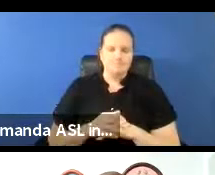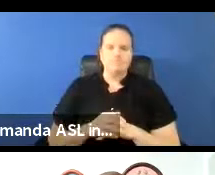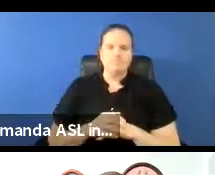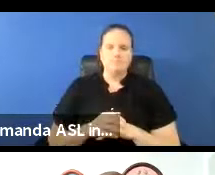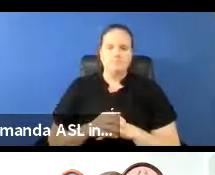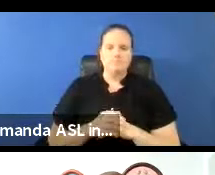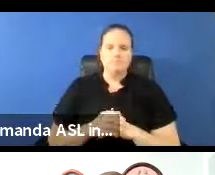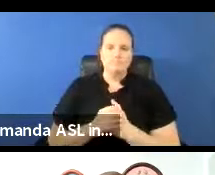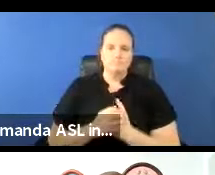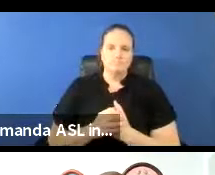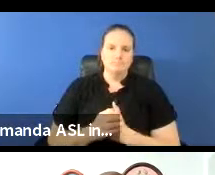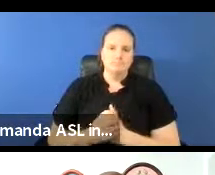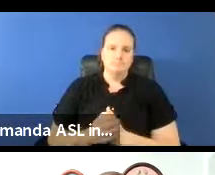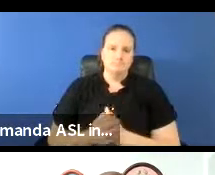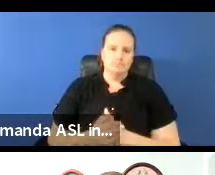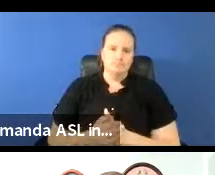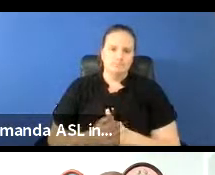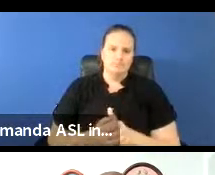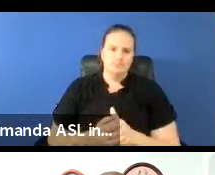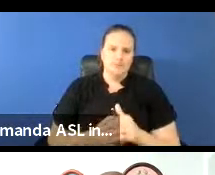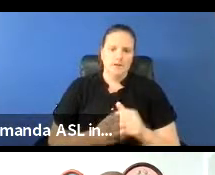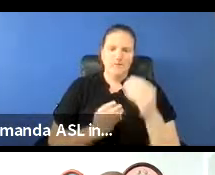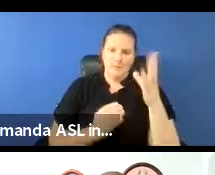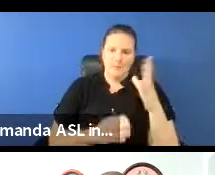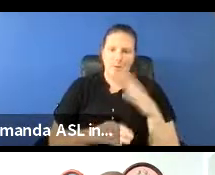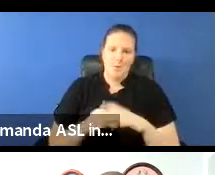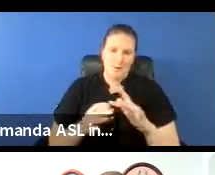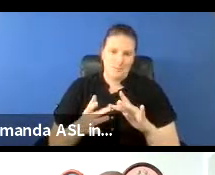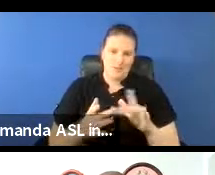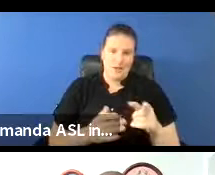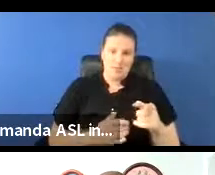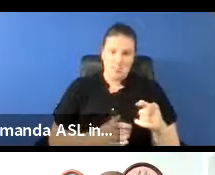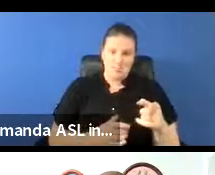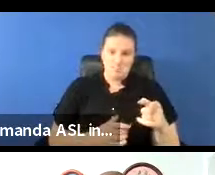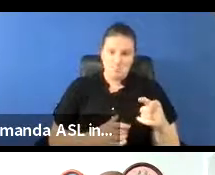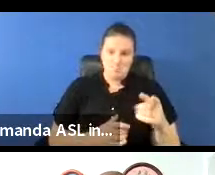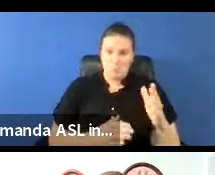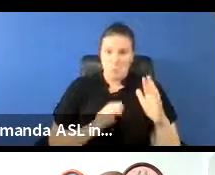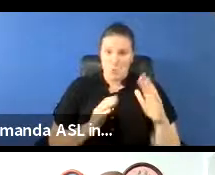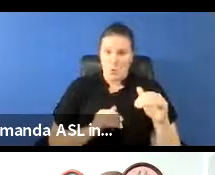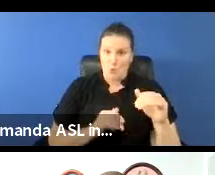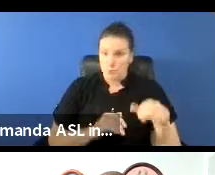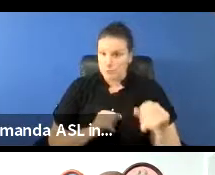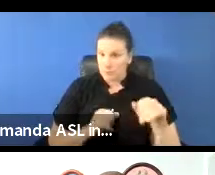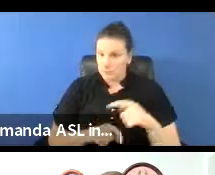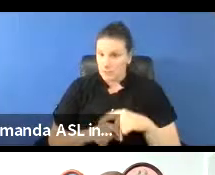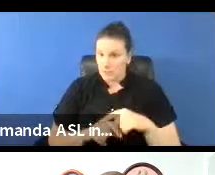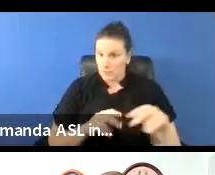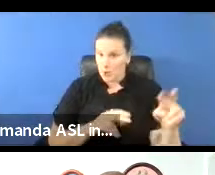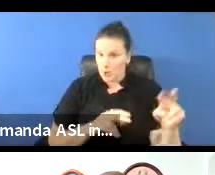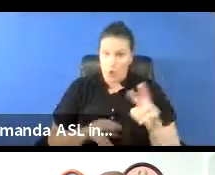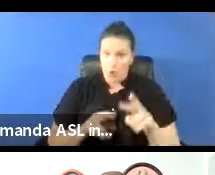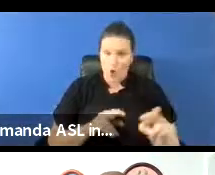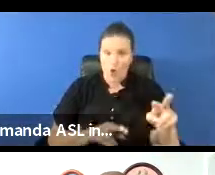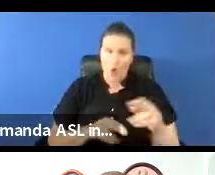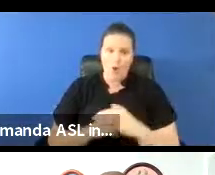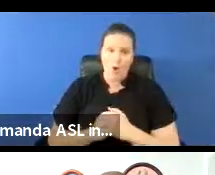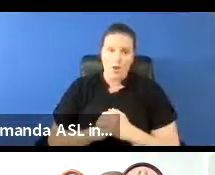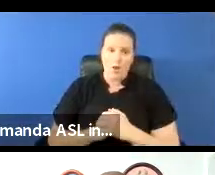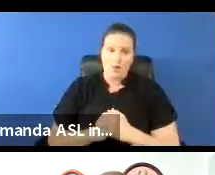put information out on our website that I hope people take some time to look at and understand. We are